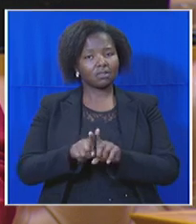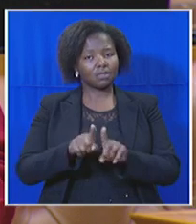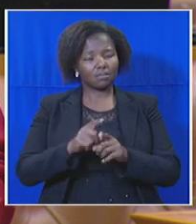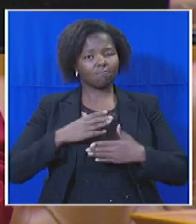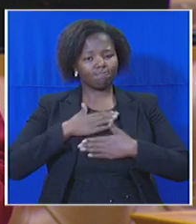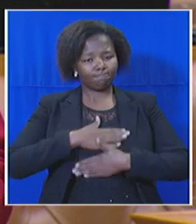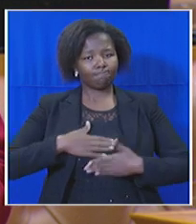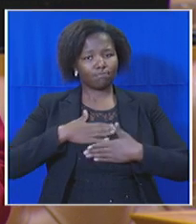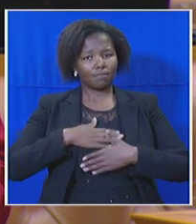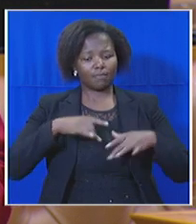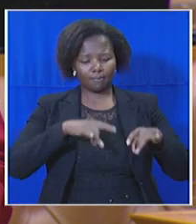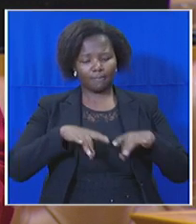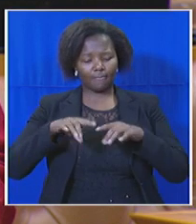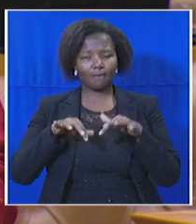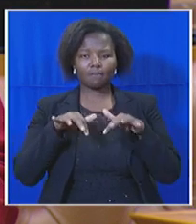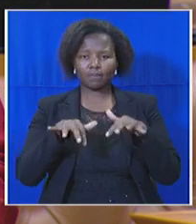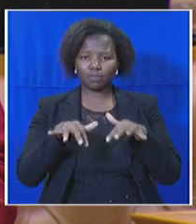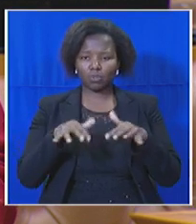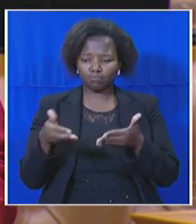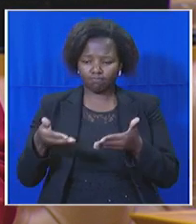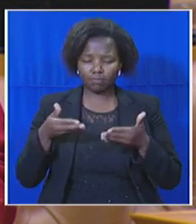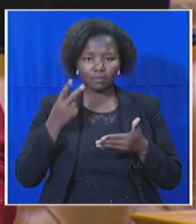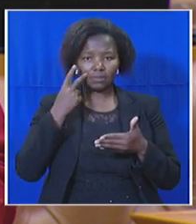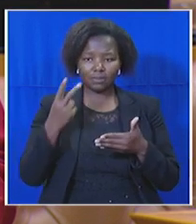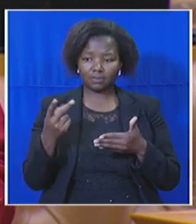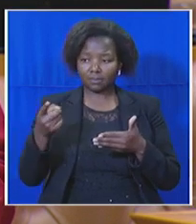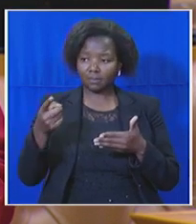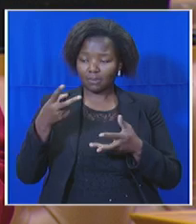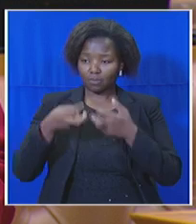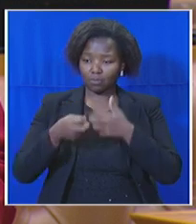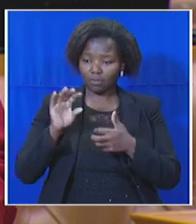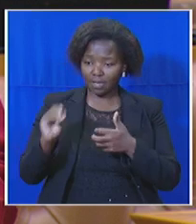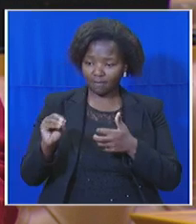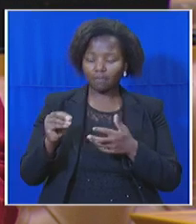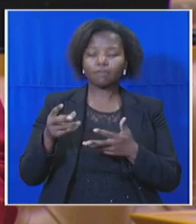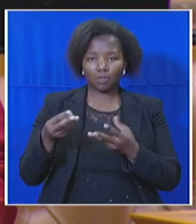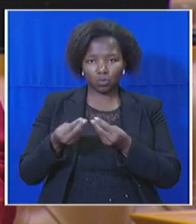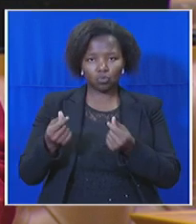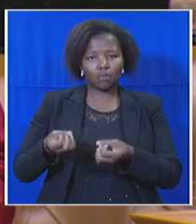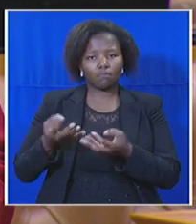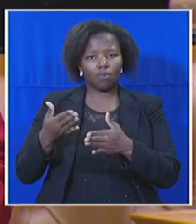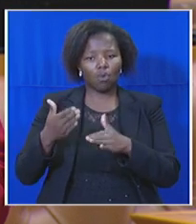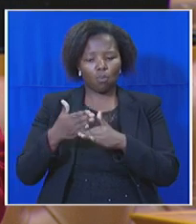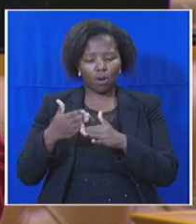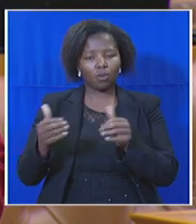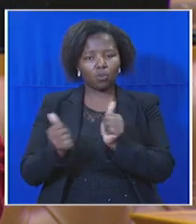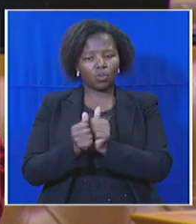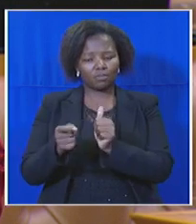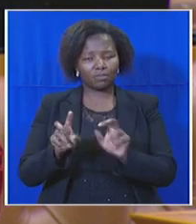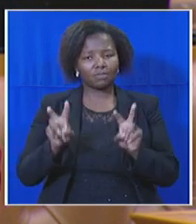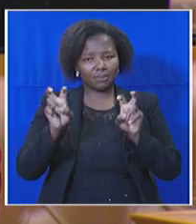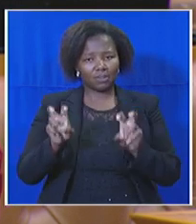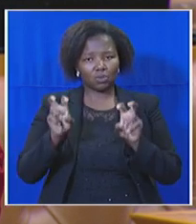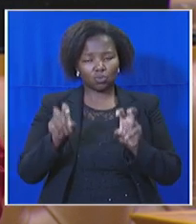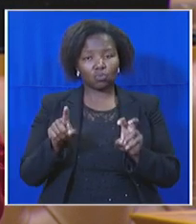people around them, and where possible, provide solutions for the people or work with them to find solutions on issues that communities are